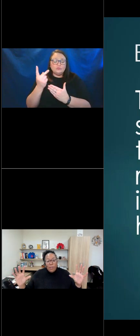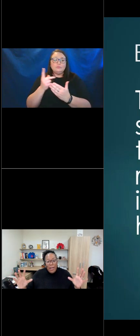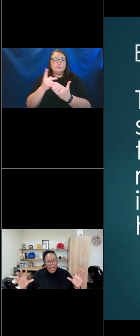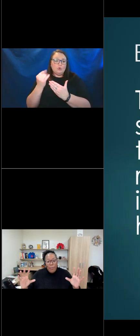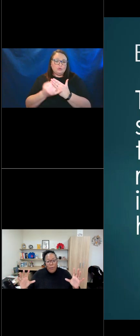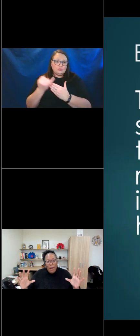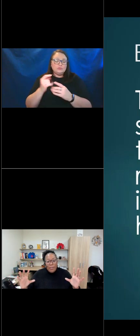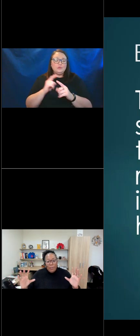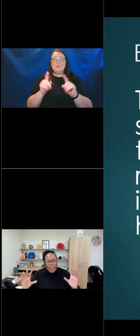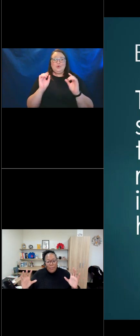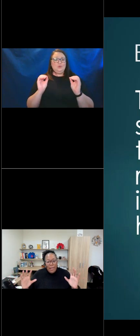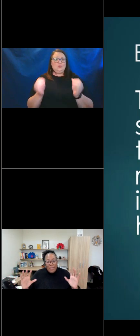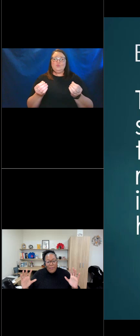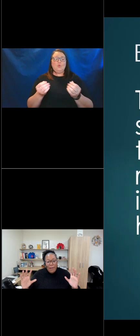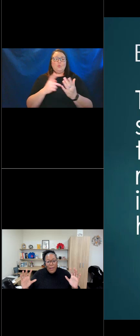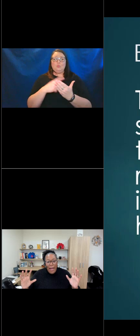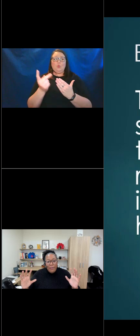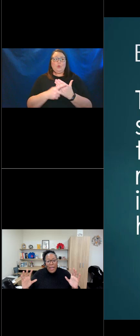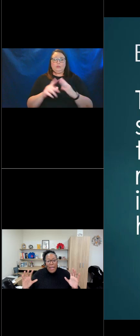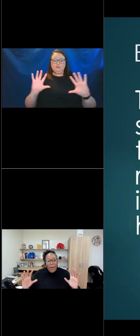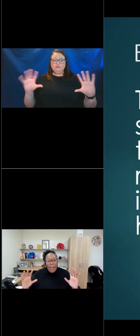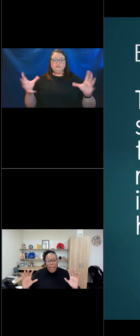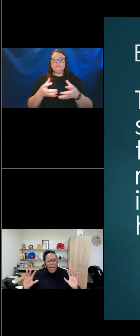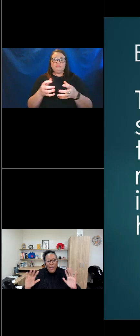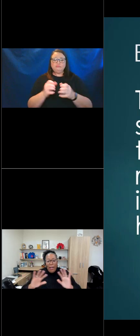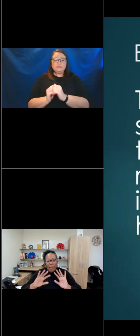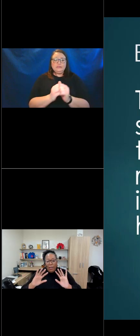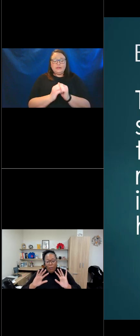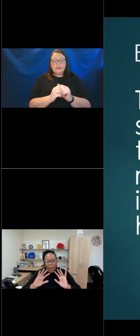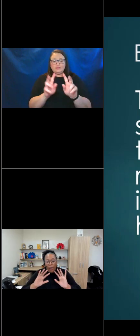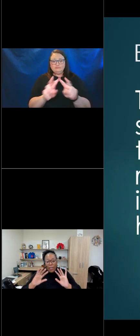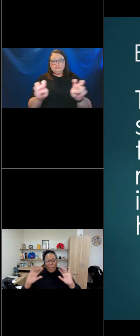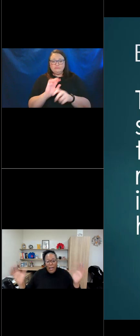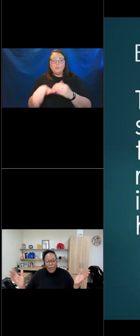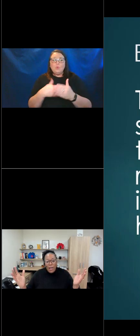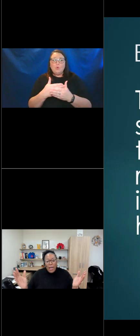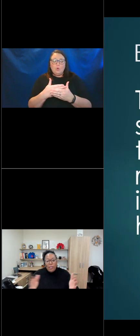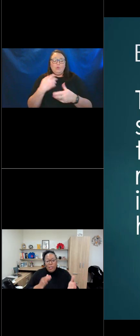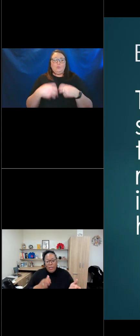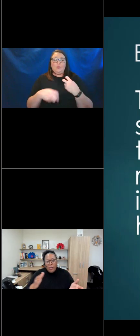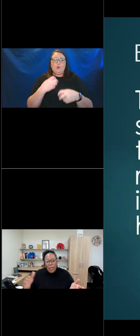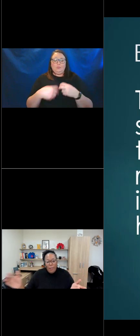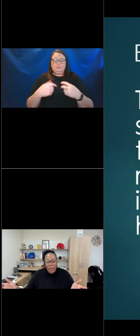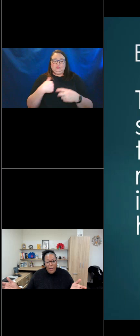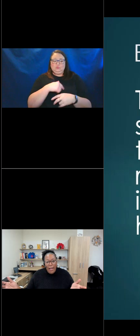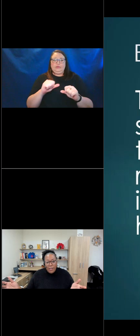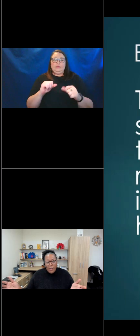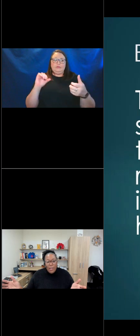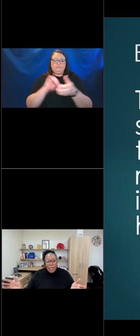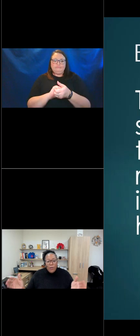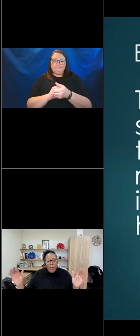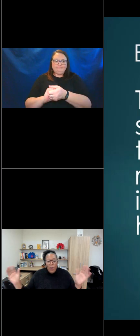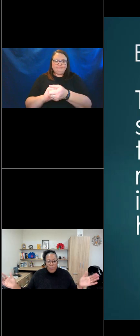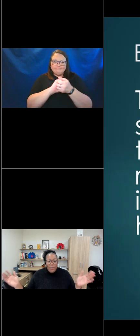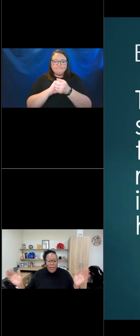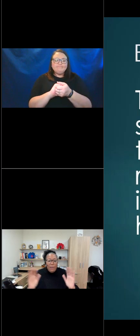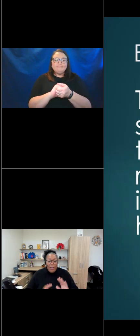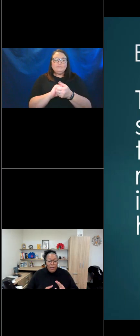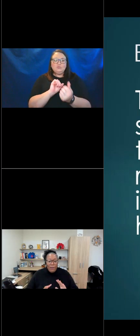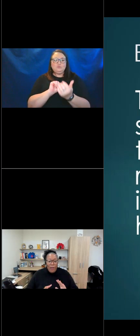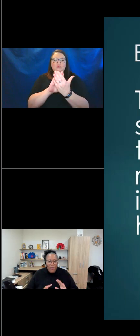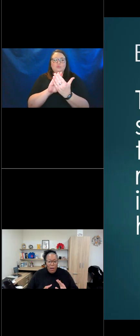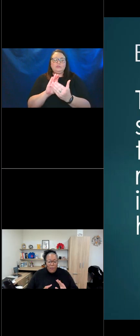resilient training and programs and placement activities that we have here in LA County that we can work together to address our climate-related hazards. And so we hope to